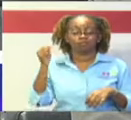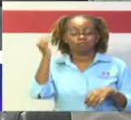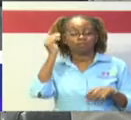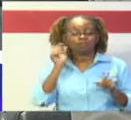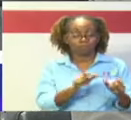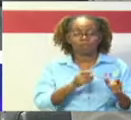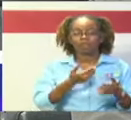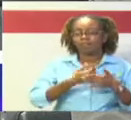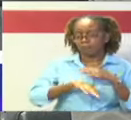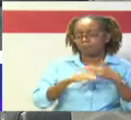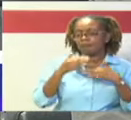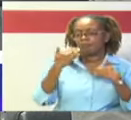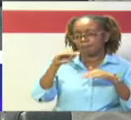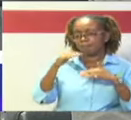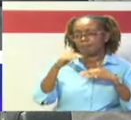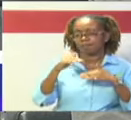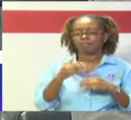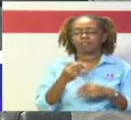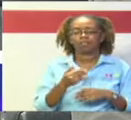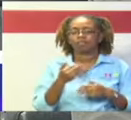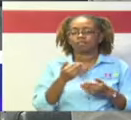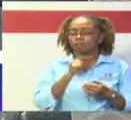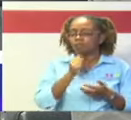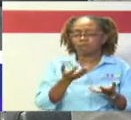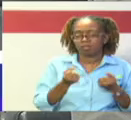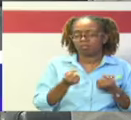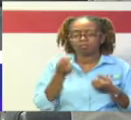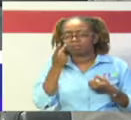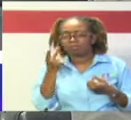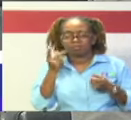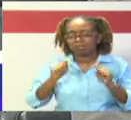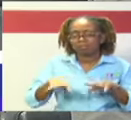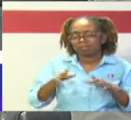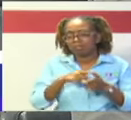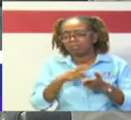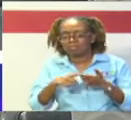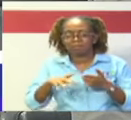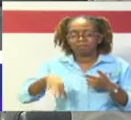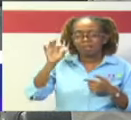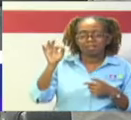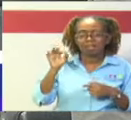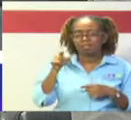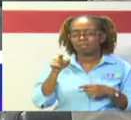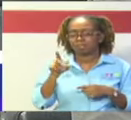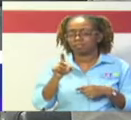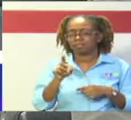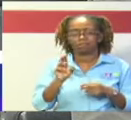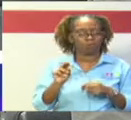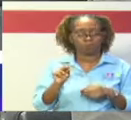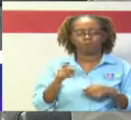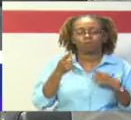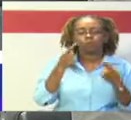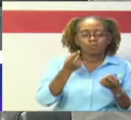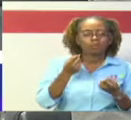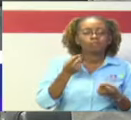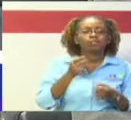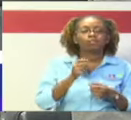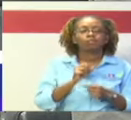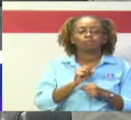So this is a plea to have those who do travel back, aren't quarantined because they are vaccinated, still follow